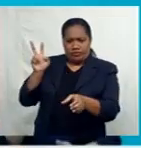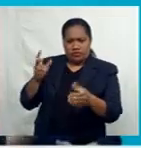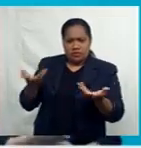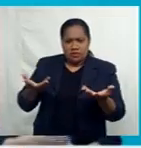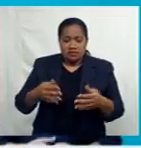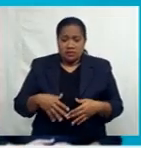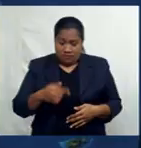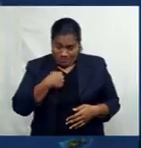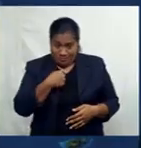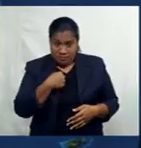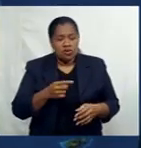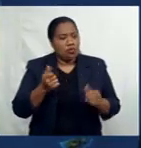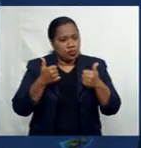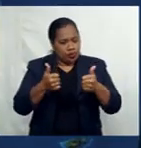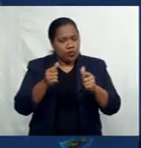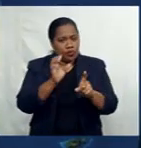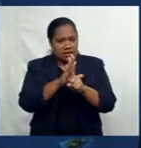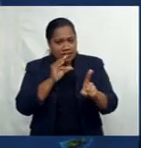good example,